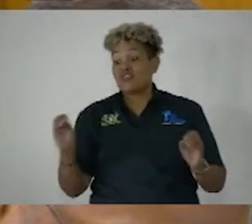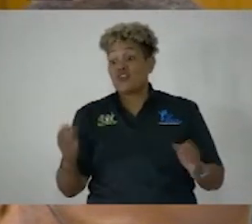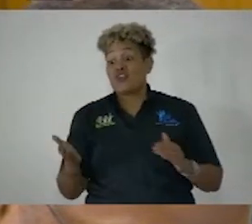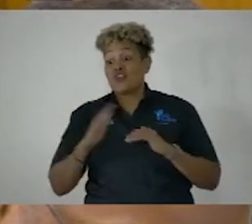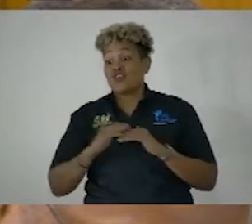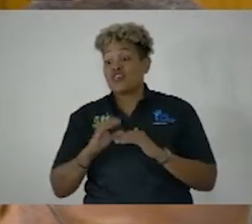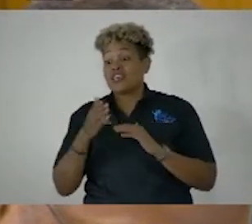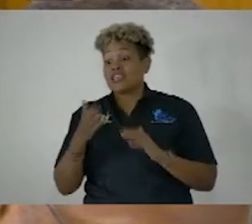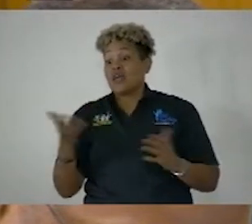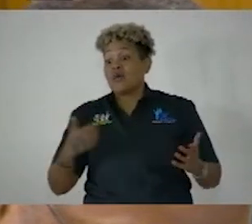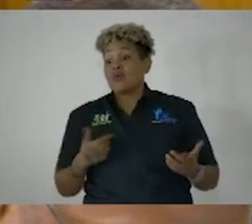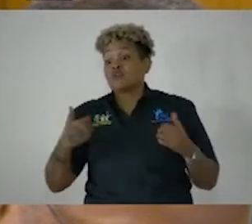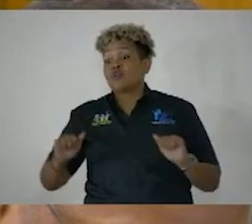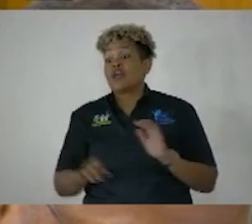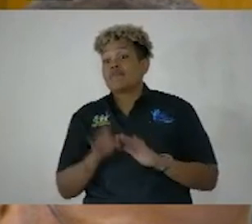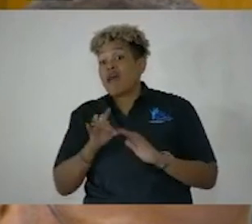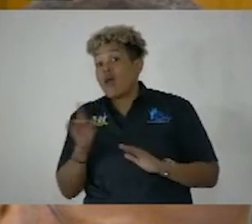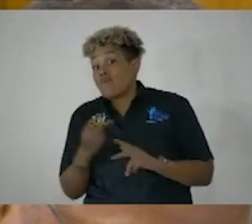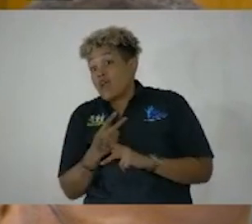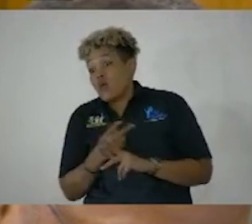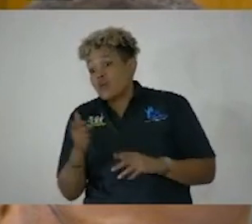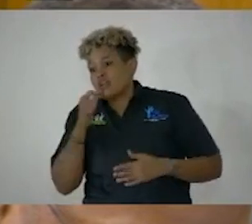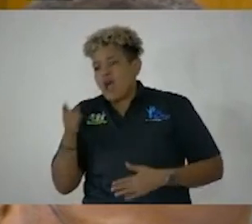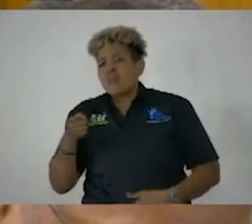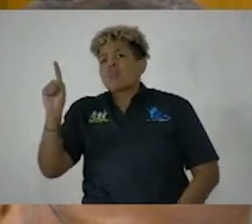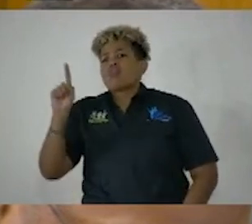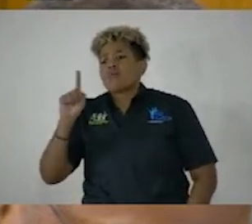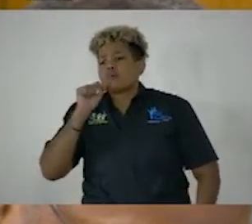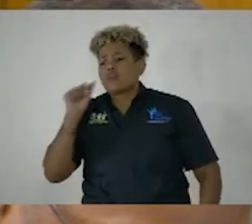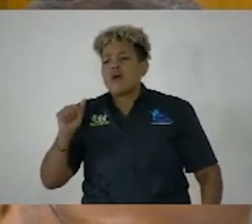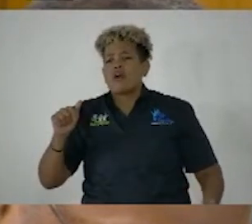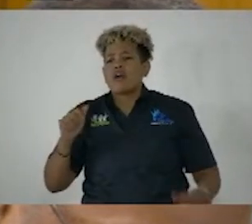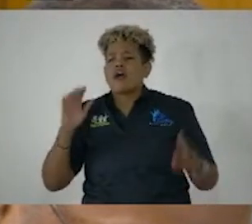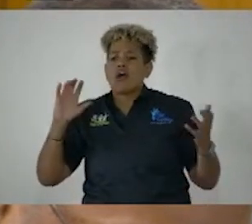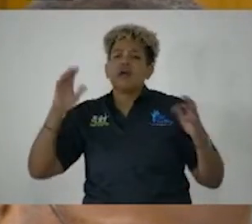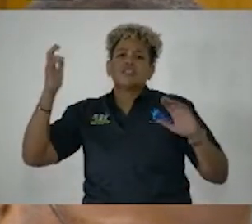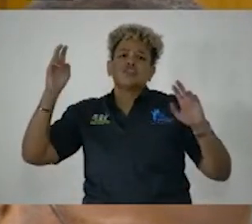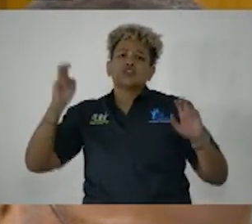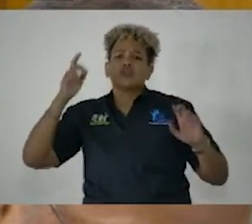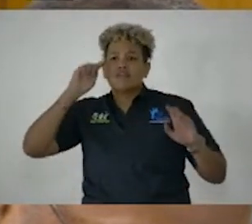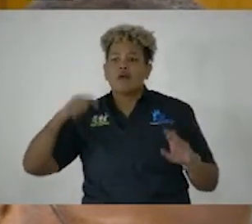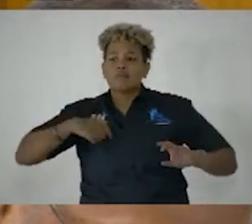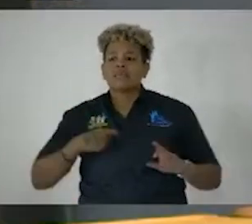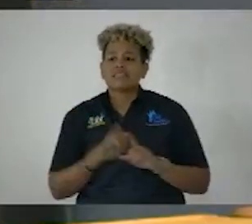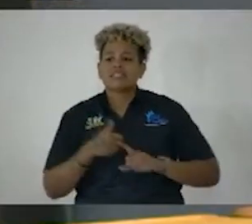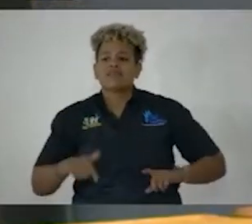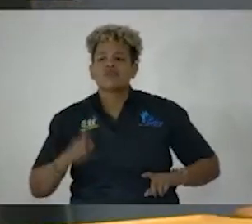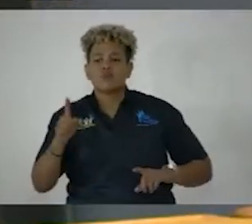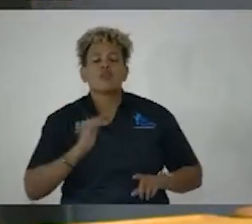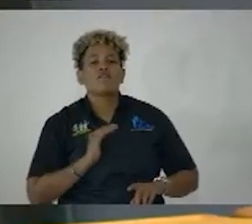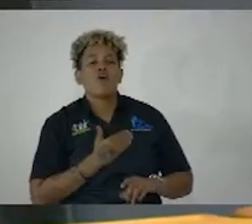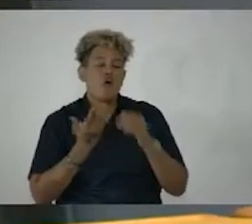increase there. So I think what we're trying to find out, and this is not it's not a contentious issue, because for me, this is one of